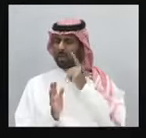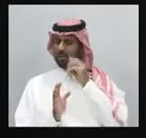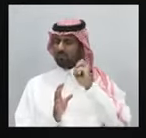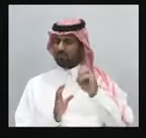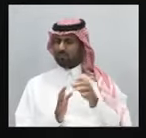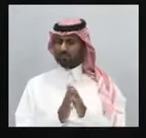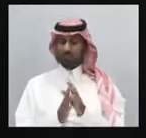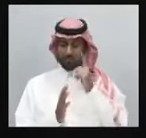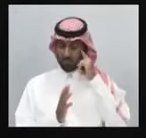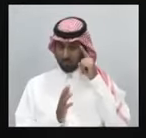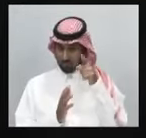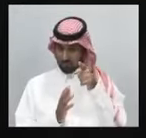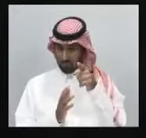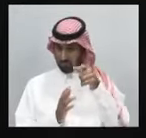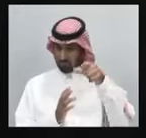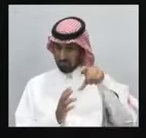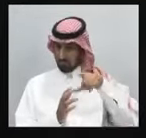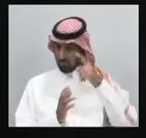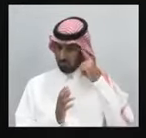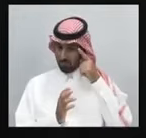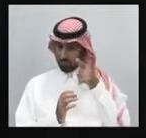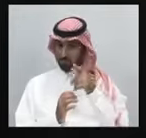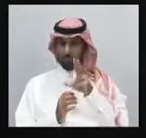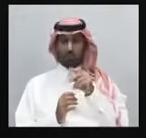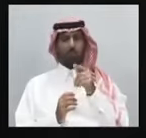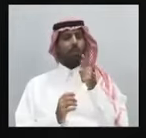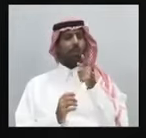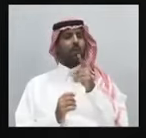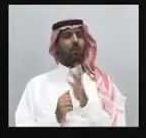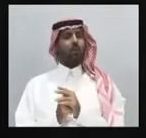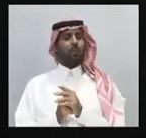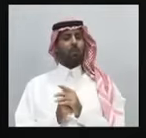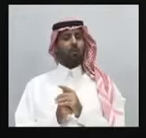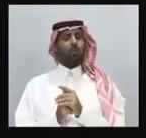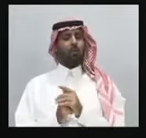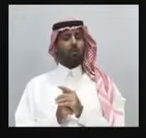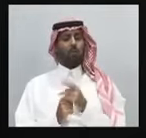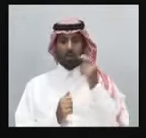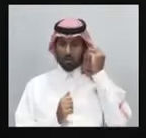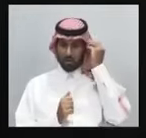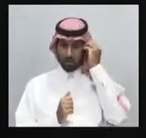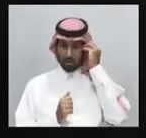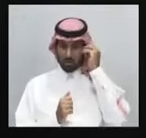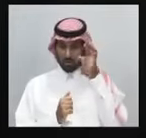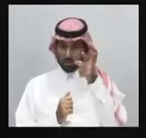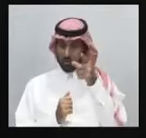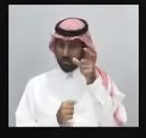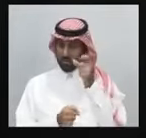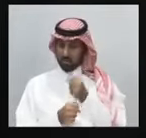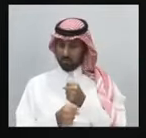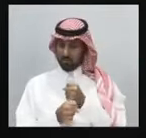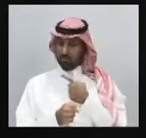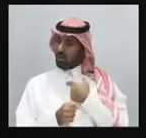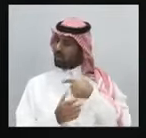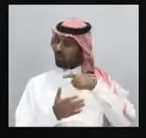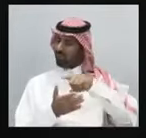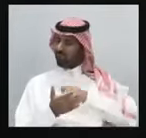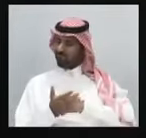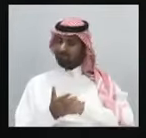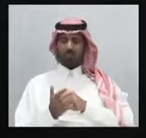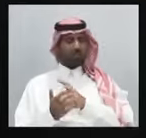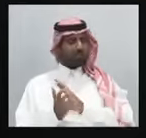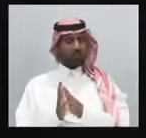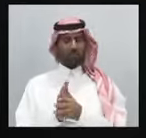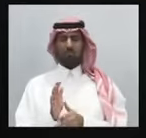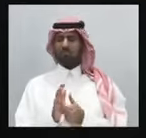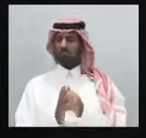had the qualifications? I feel that this job is not for me. Let's say media intern. I wouldn't